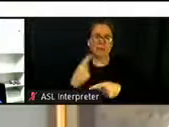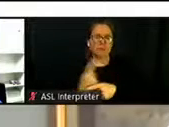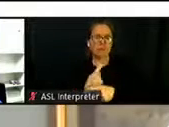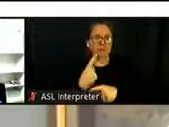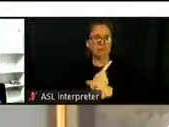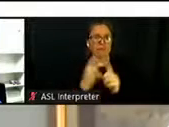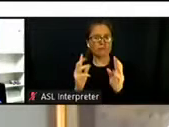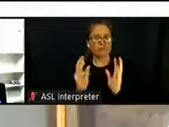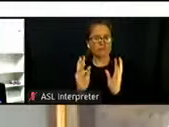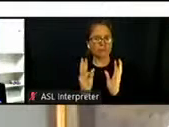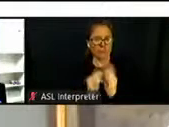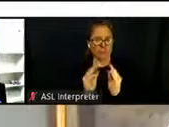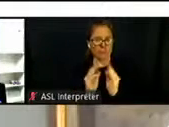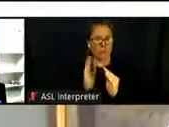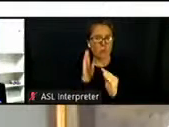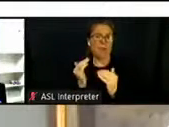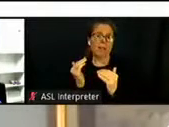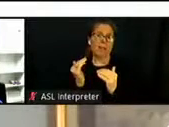be limiting